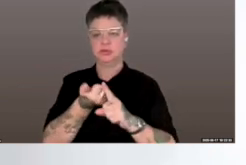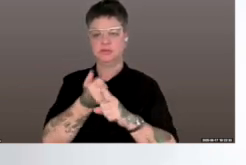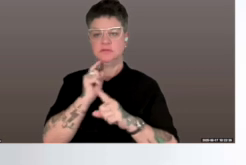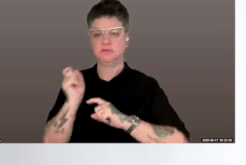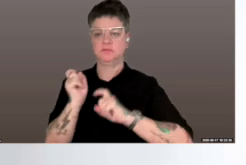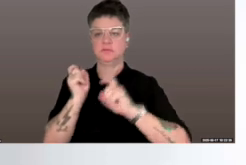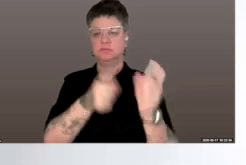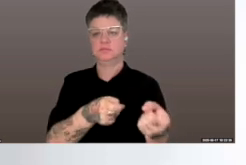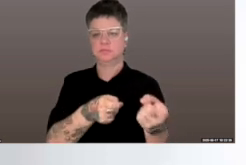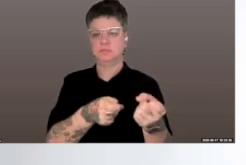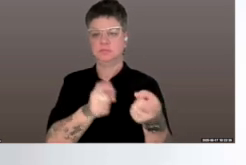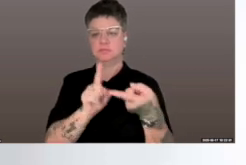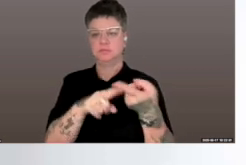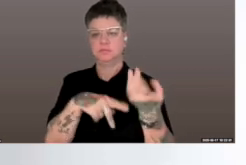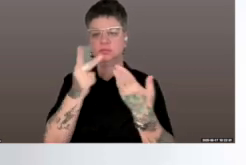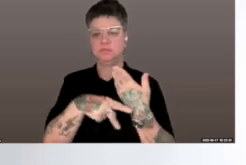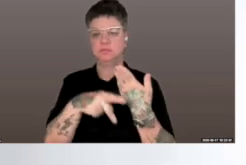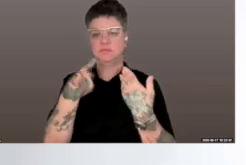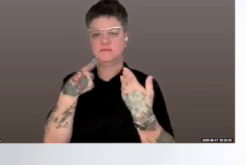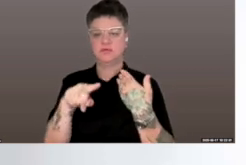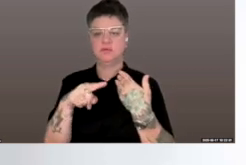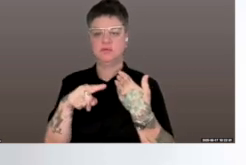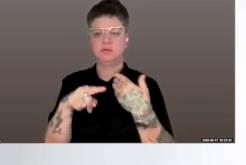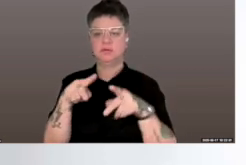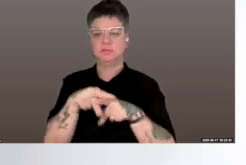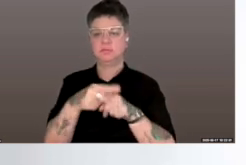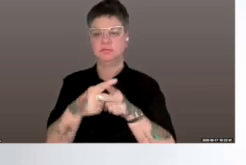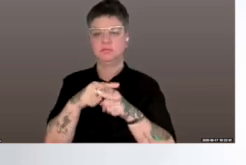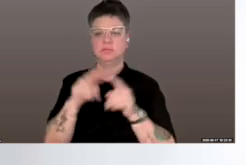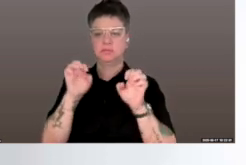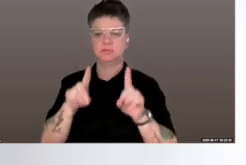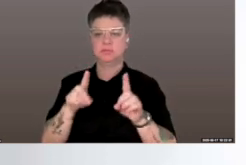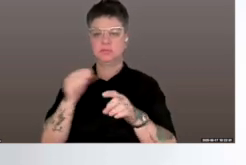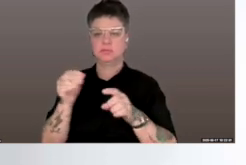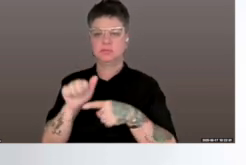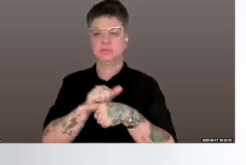to have their vehicle diagnosed and ultimately repaired if needed.